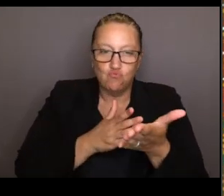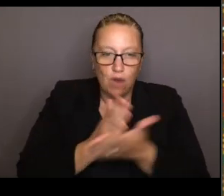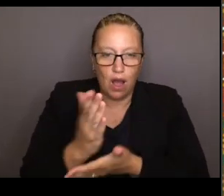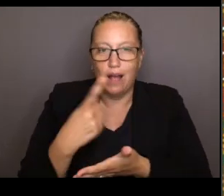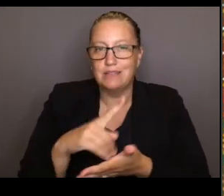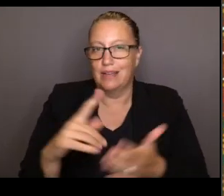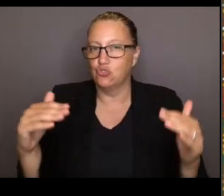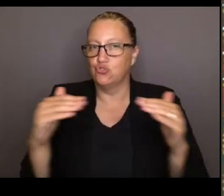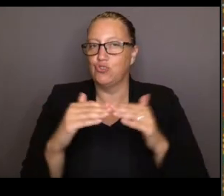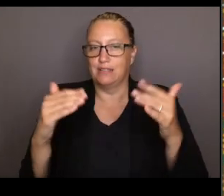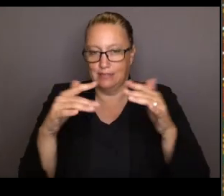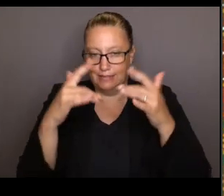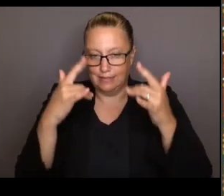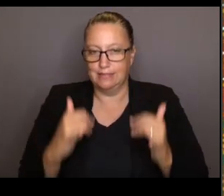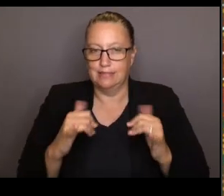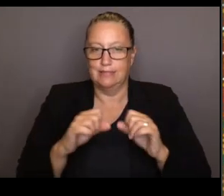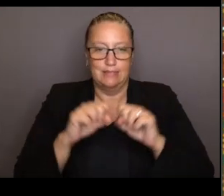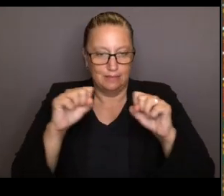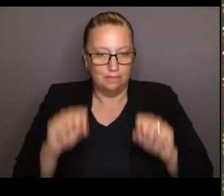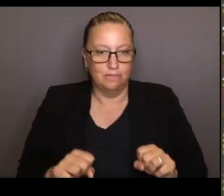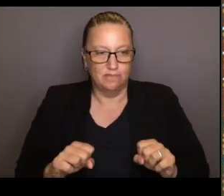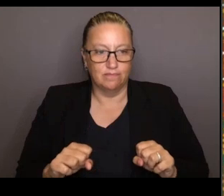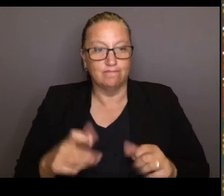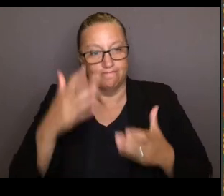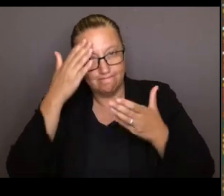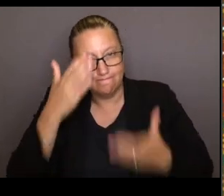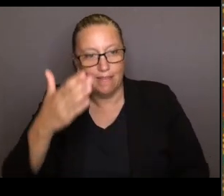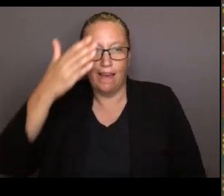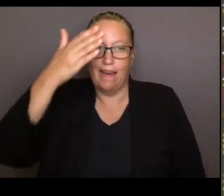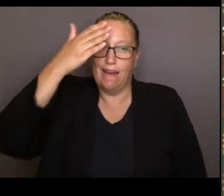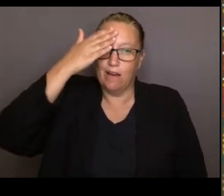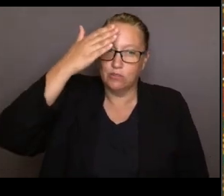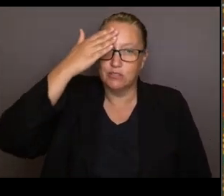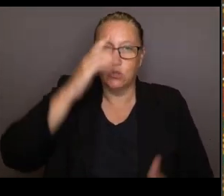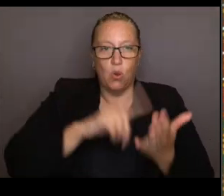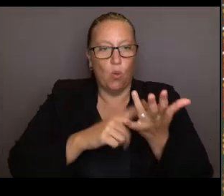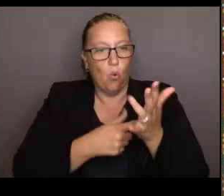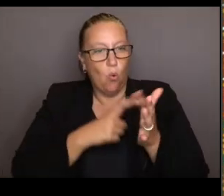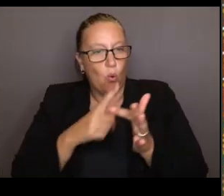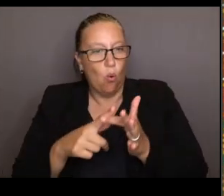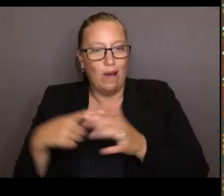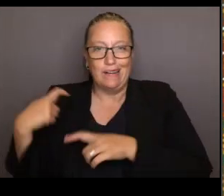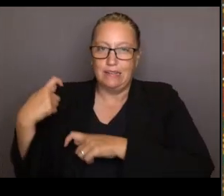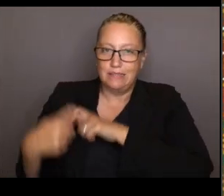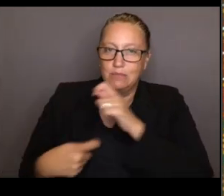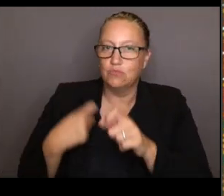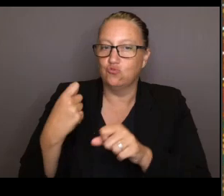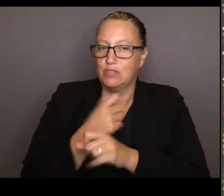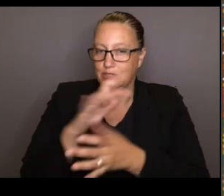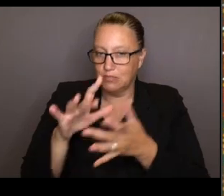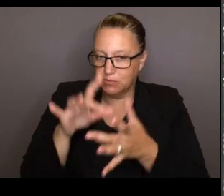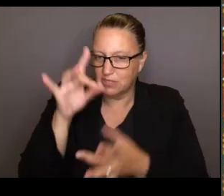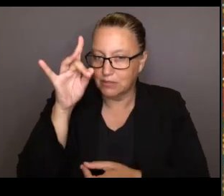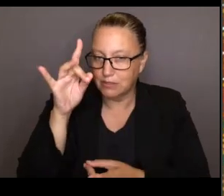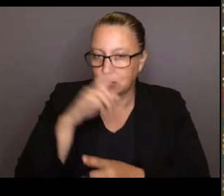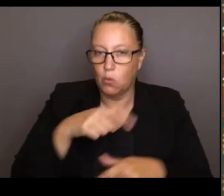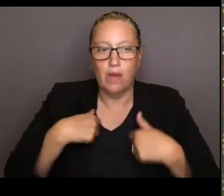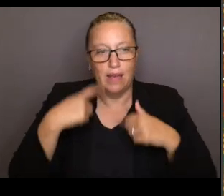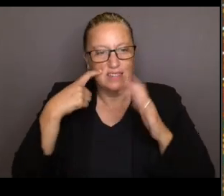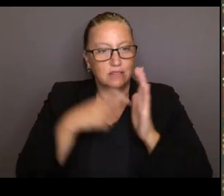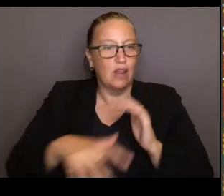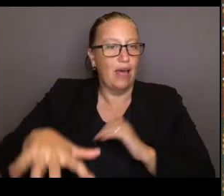these lands have always been places of ceremony, teaching, research and learning, and we acknowledge the important role